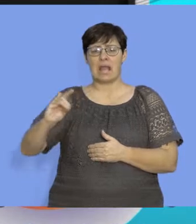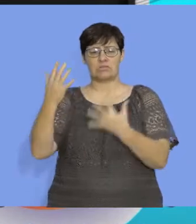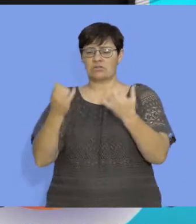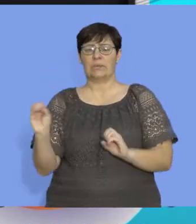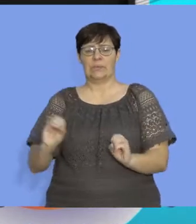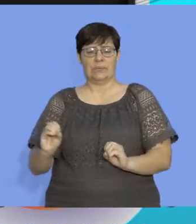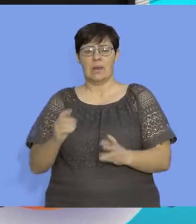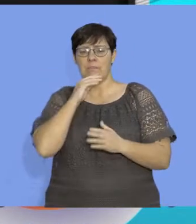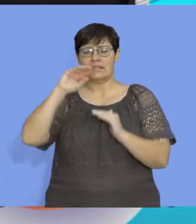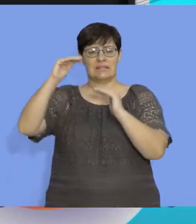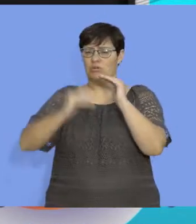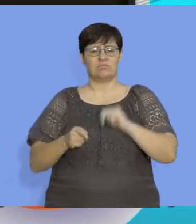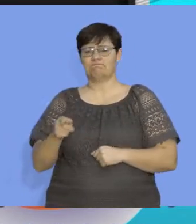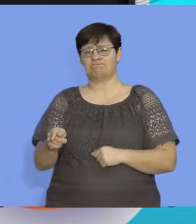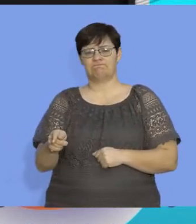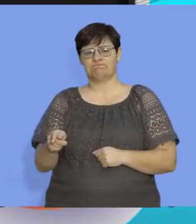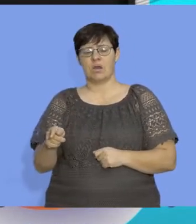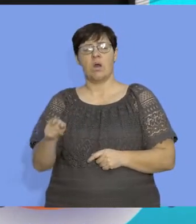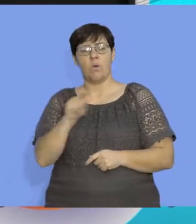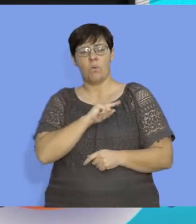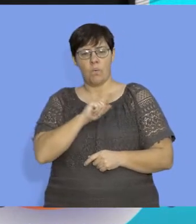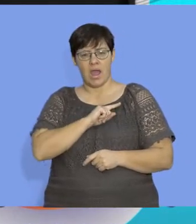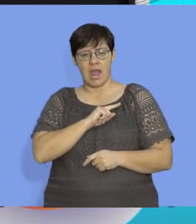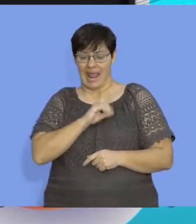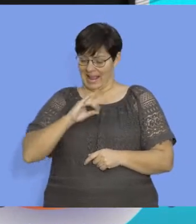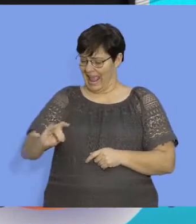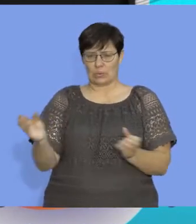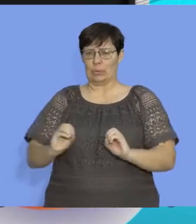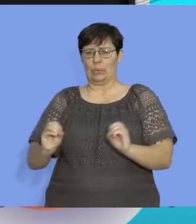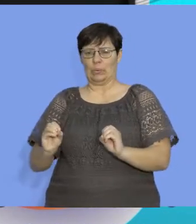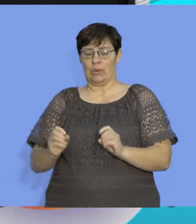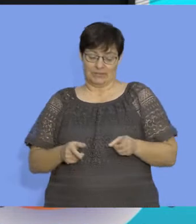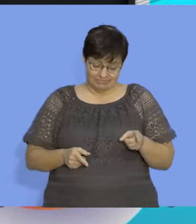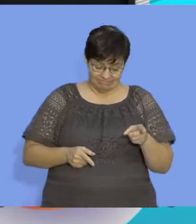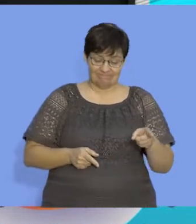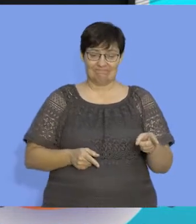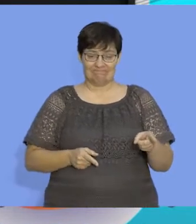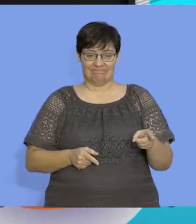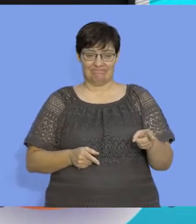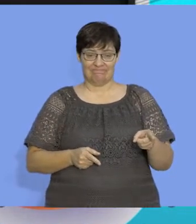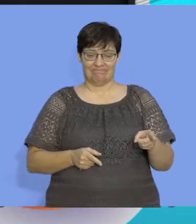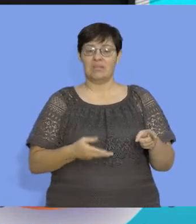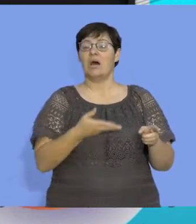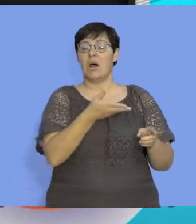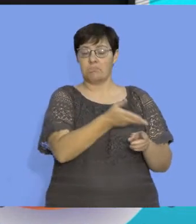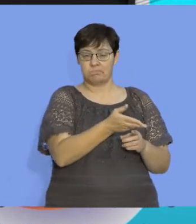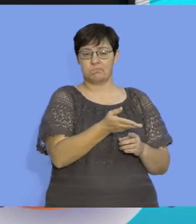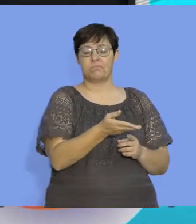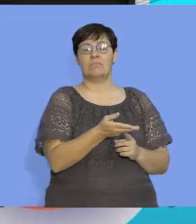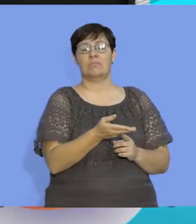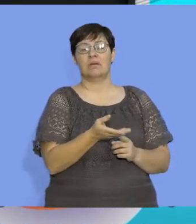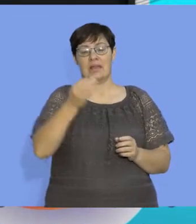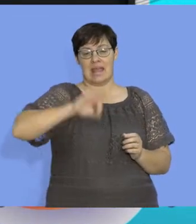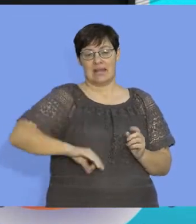be depreciation. Why? Because it was a non-cash item. However, depreciation will